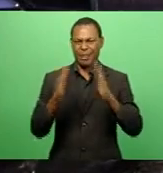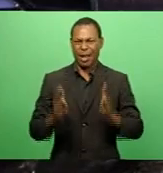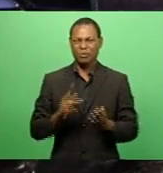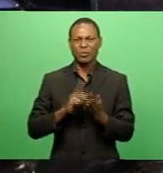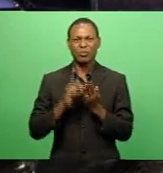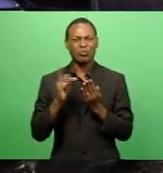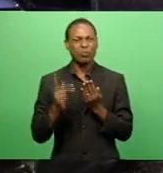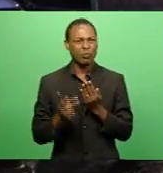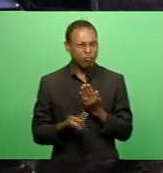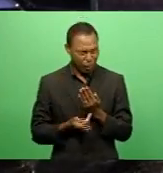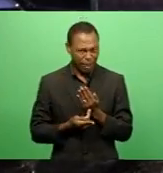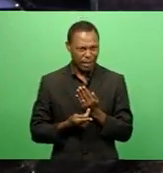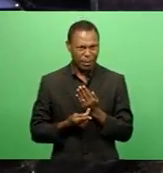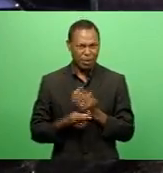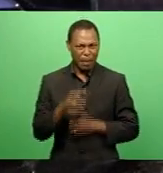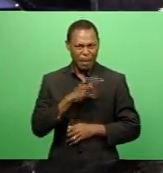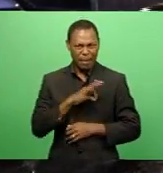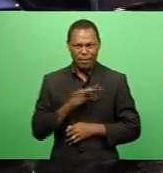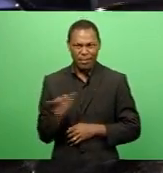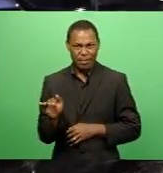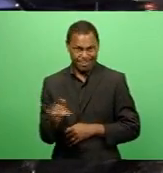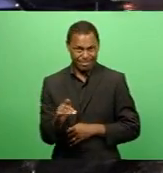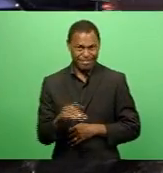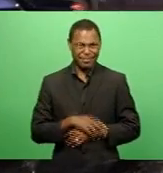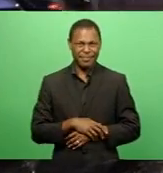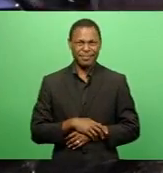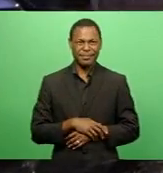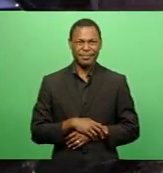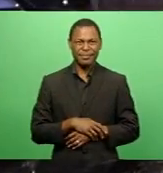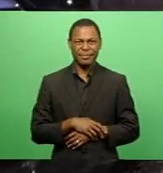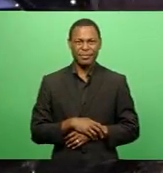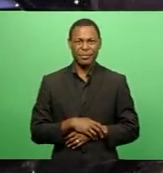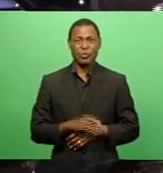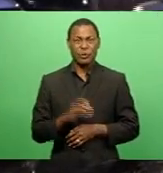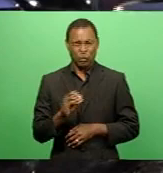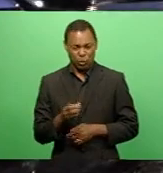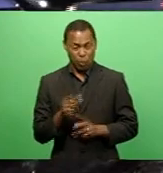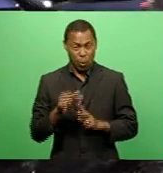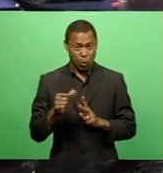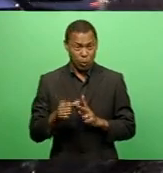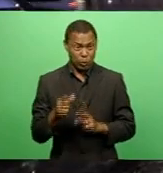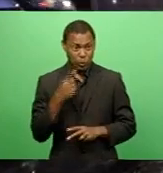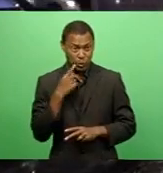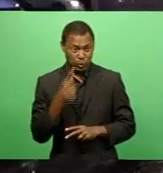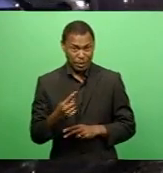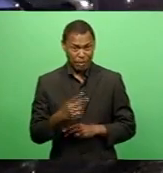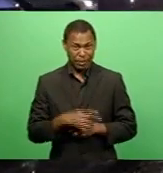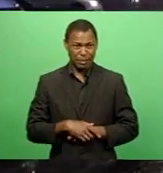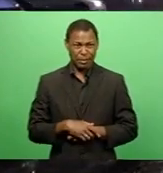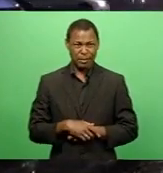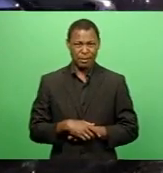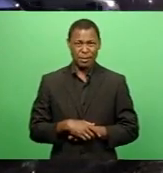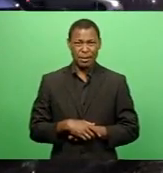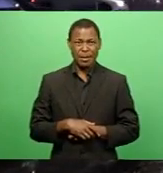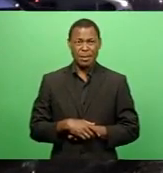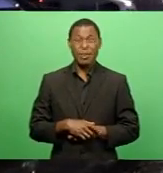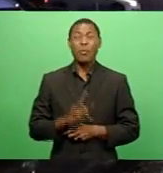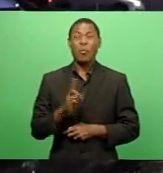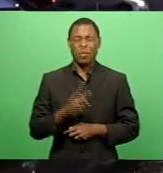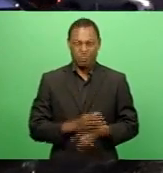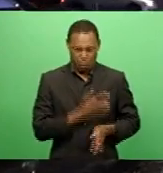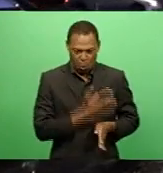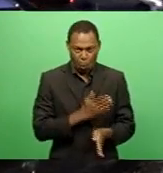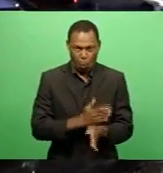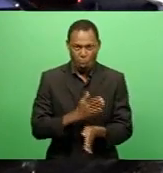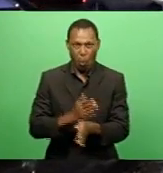will benefit them. Now, Edwin, it would be amiss of me not to mention the manpower, the massive manpower